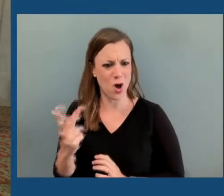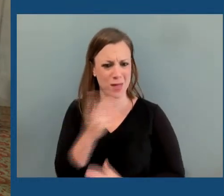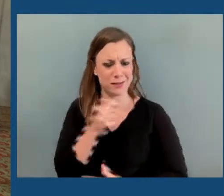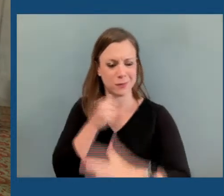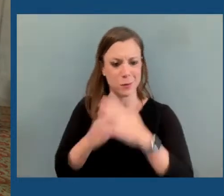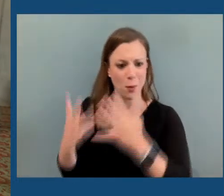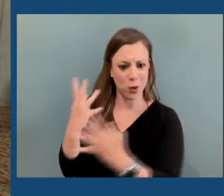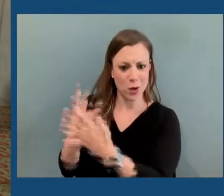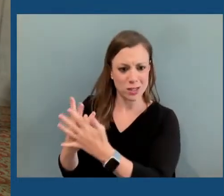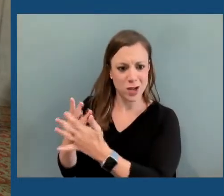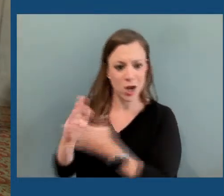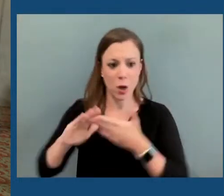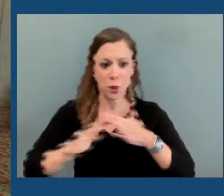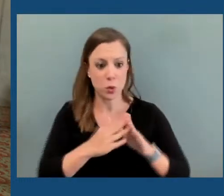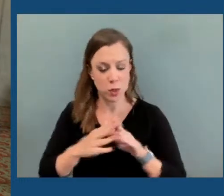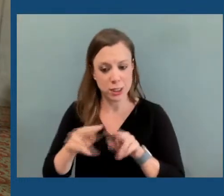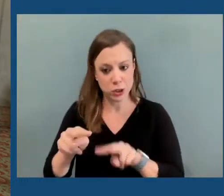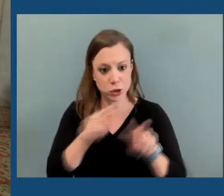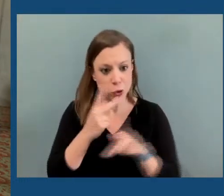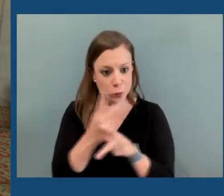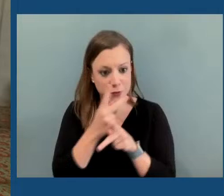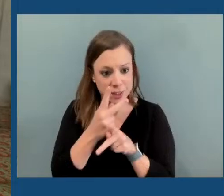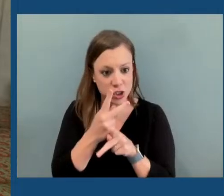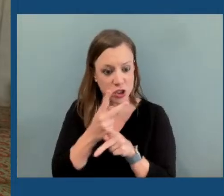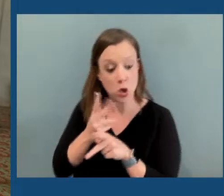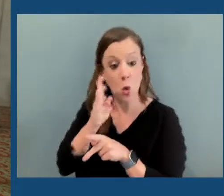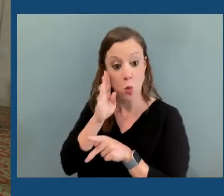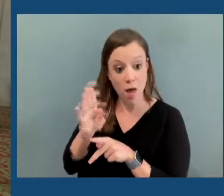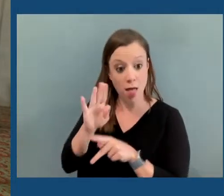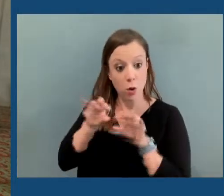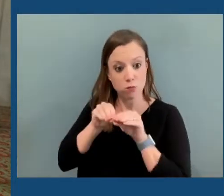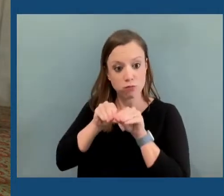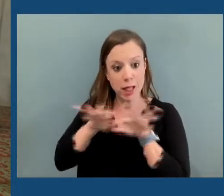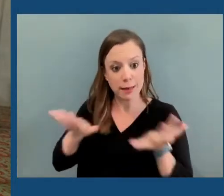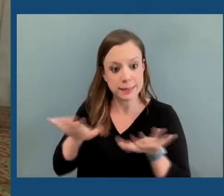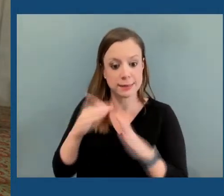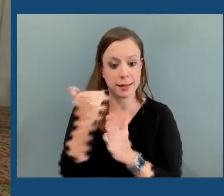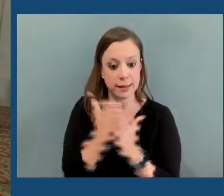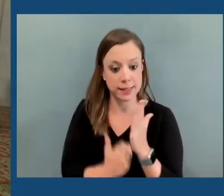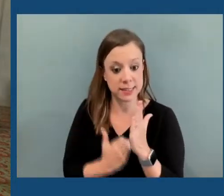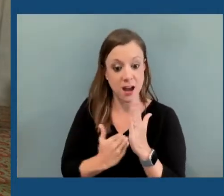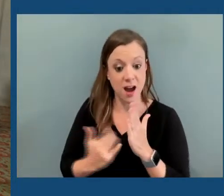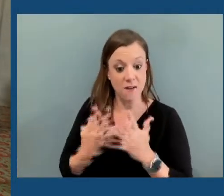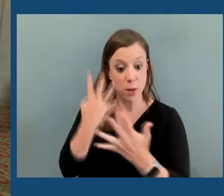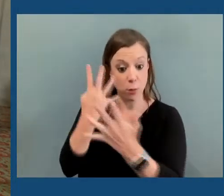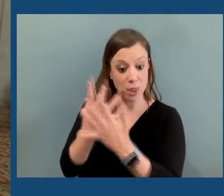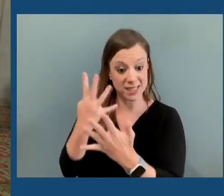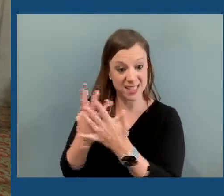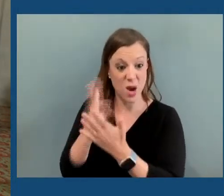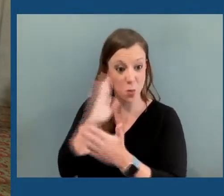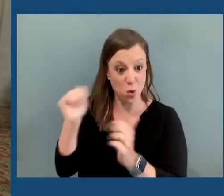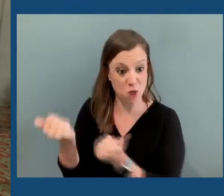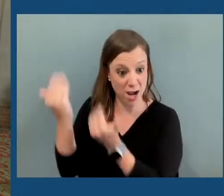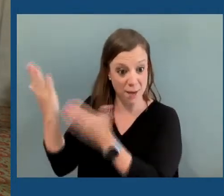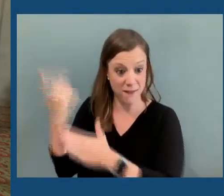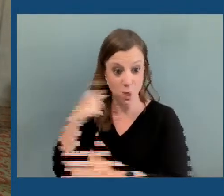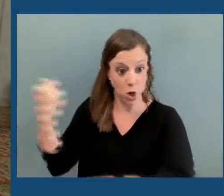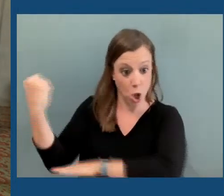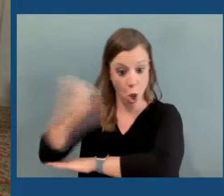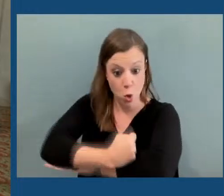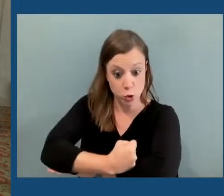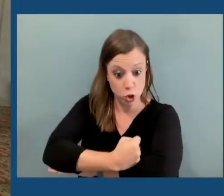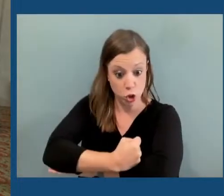Supervision is preparing to release the list of prisons that they would recommend for closure under the language of the budget that you passed this year, allowing up to